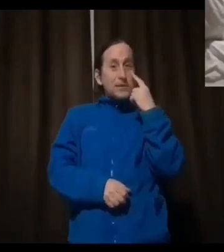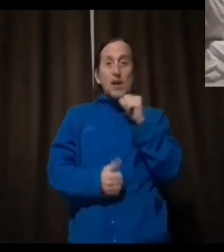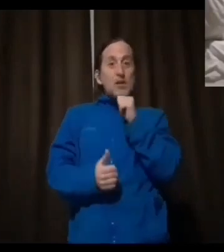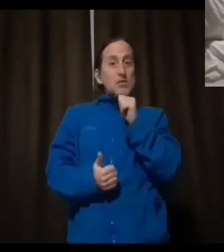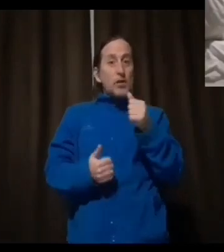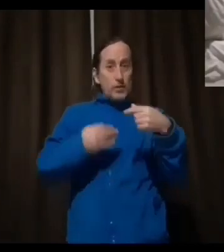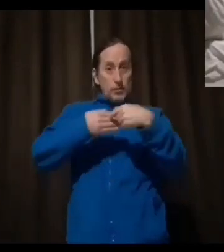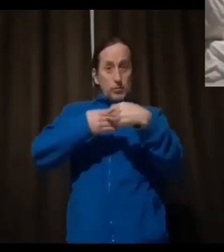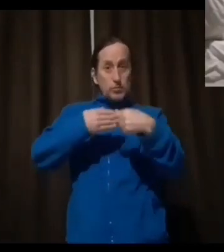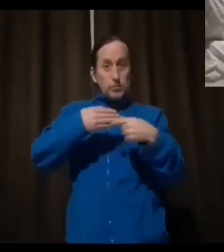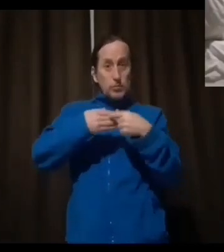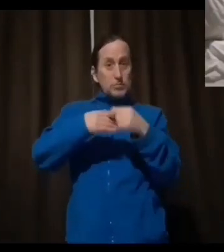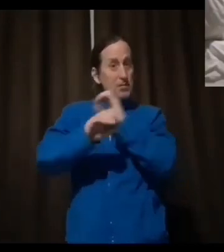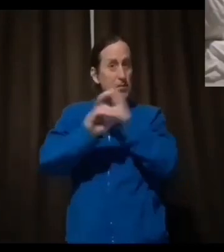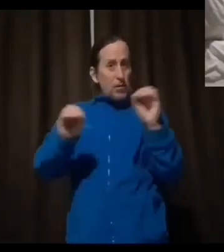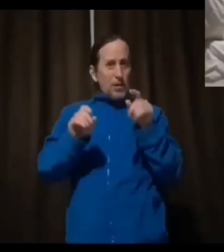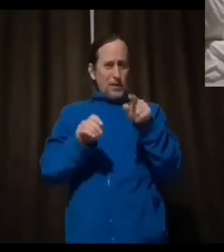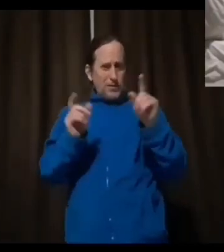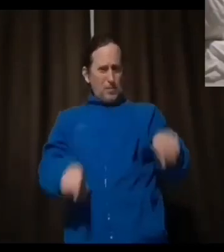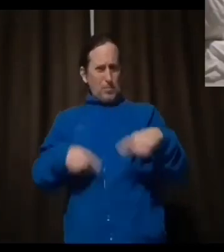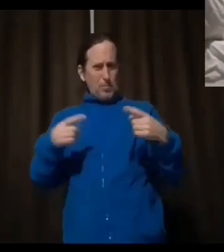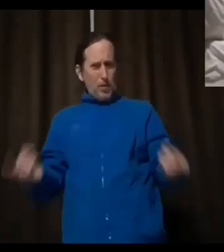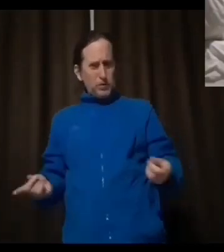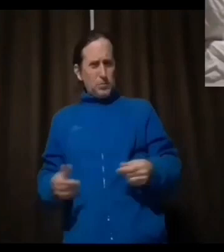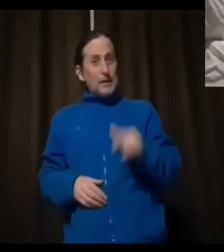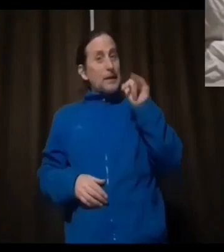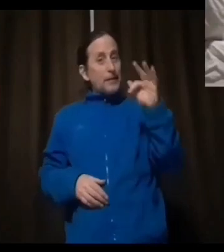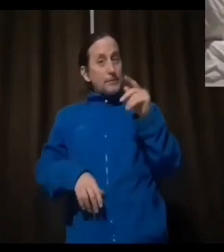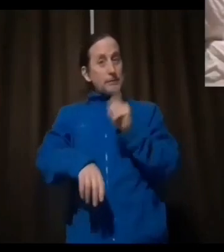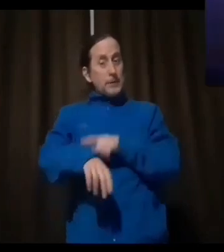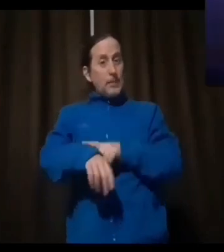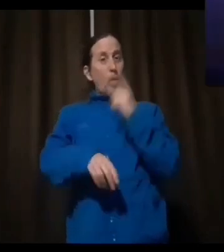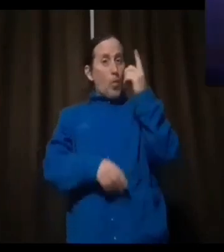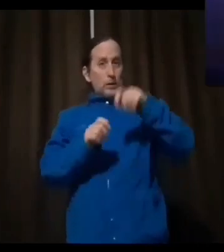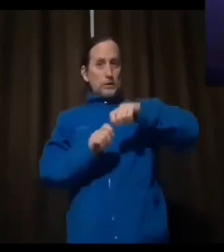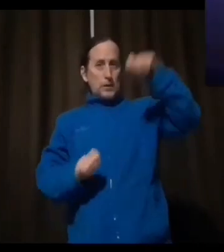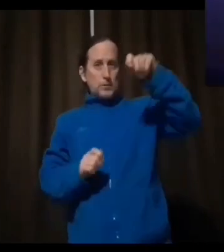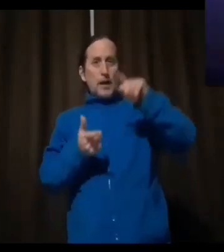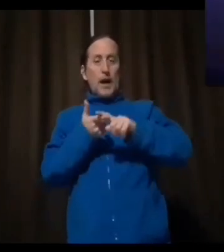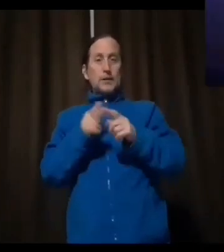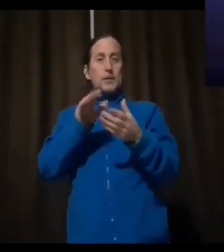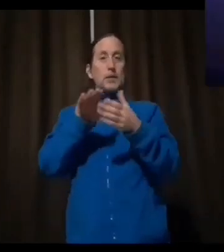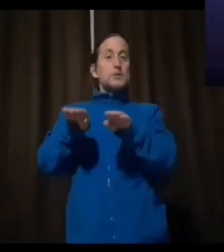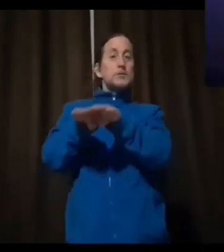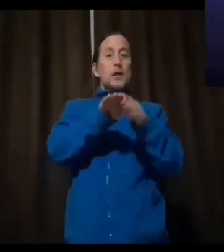and the standard model of particle physics was correct. Okay.